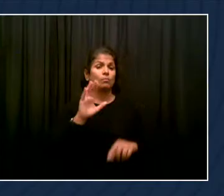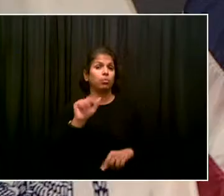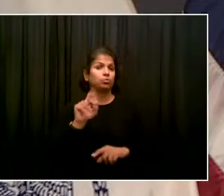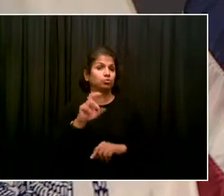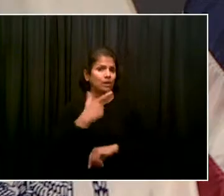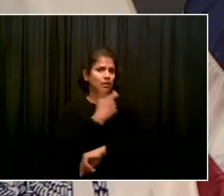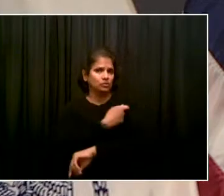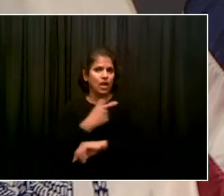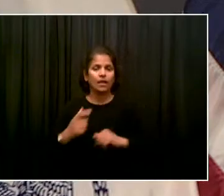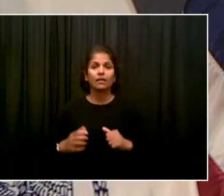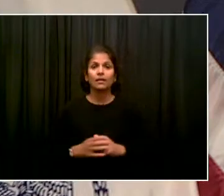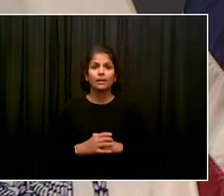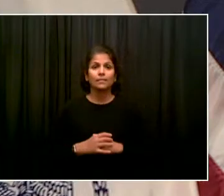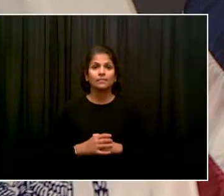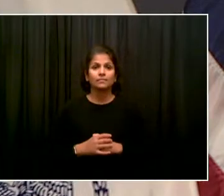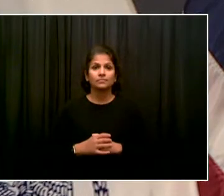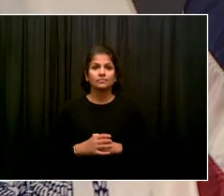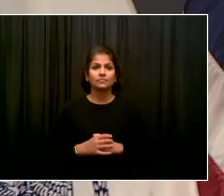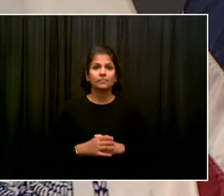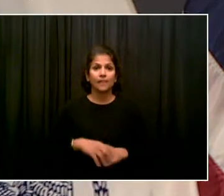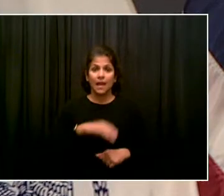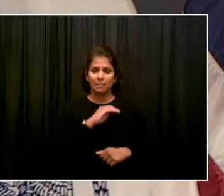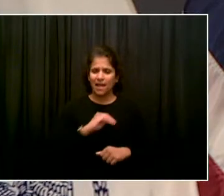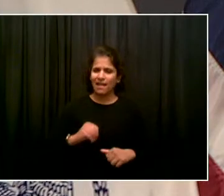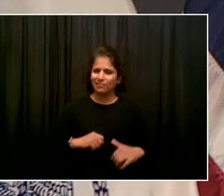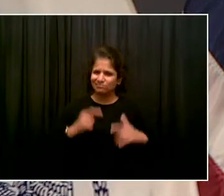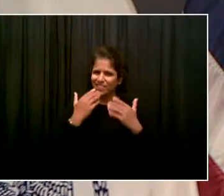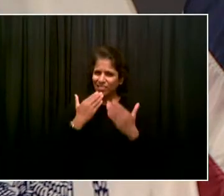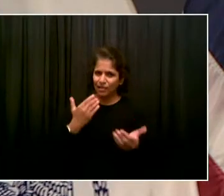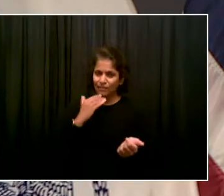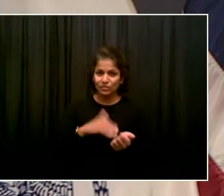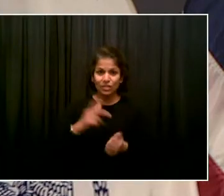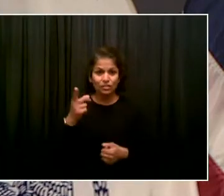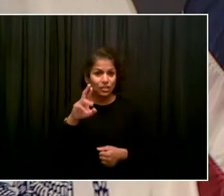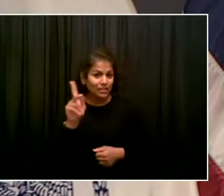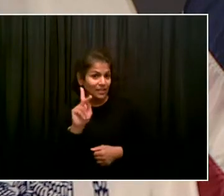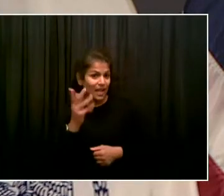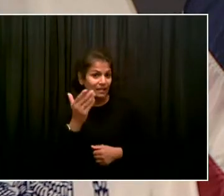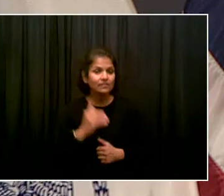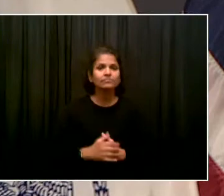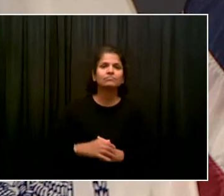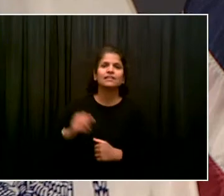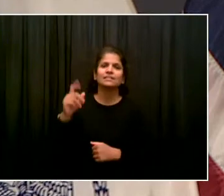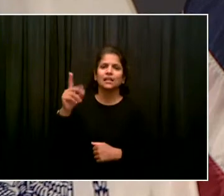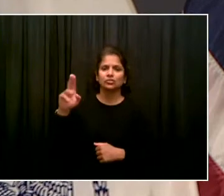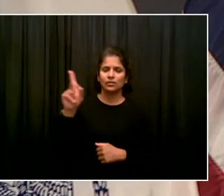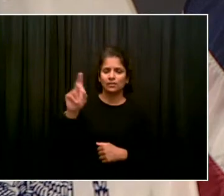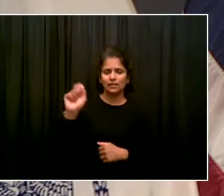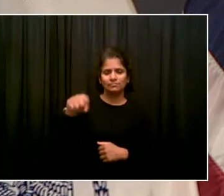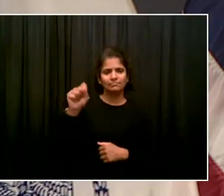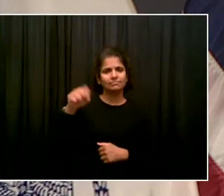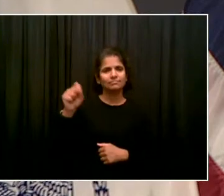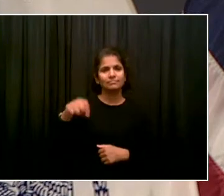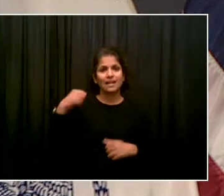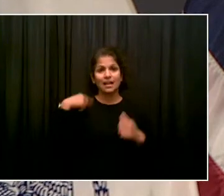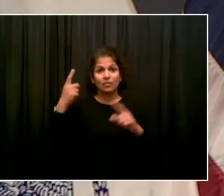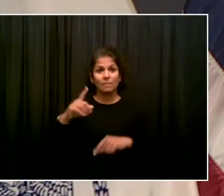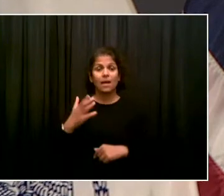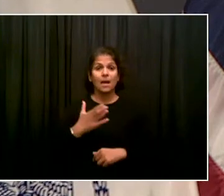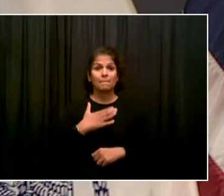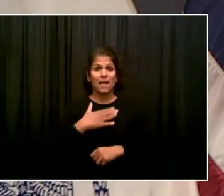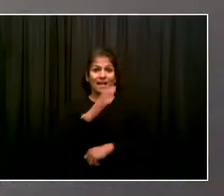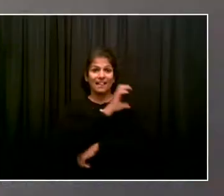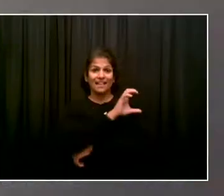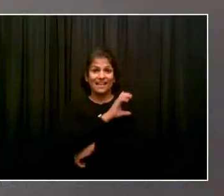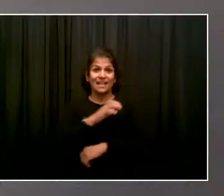You want to add? I agree with Dr. Choksi. In my clinical practice, I'm particularly focused on